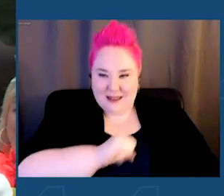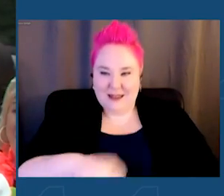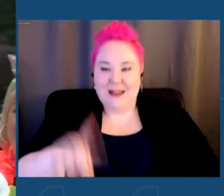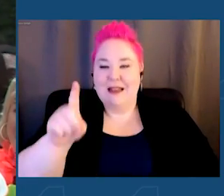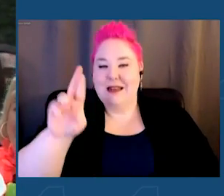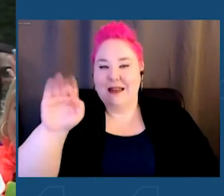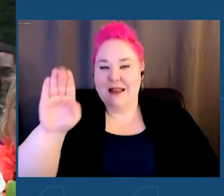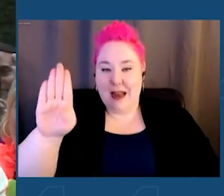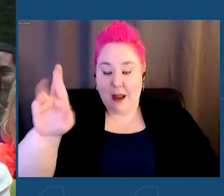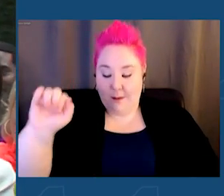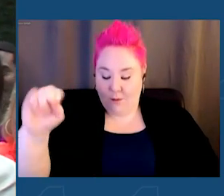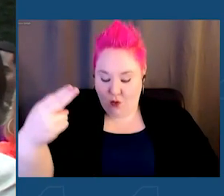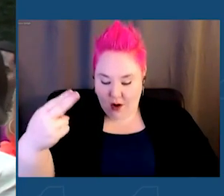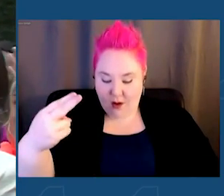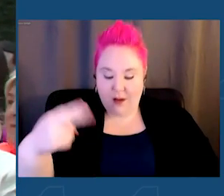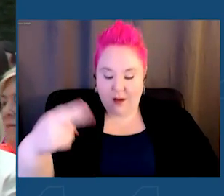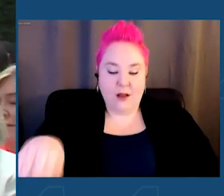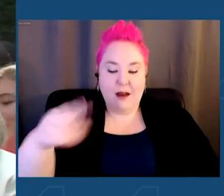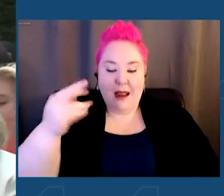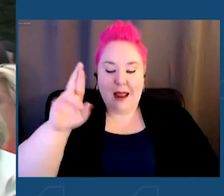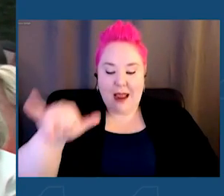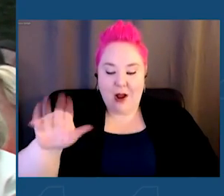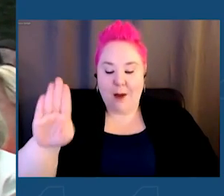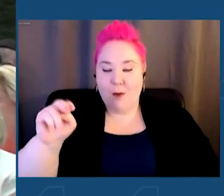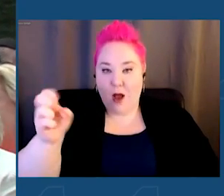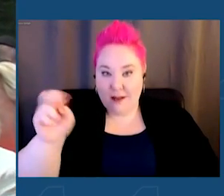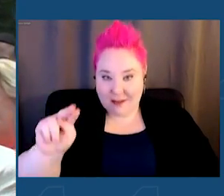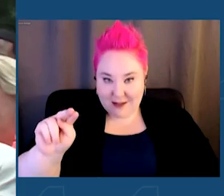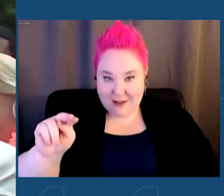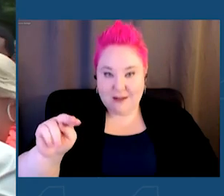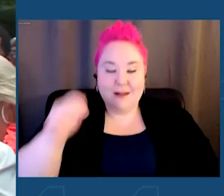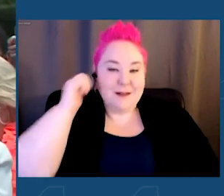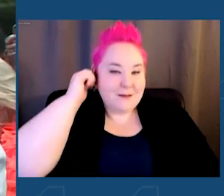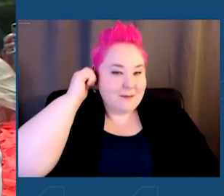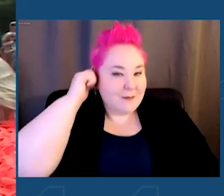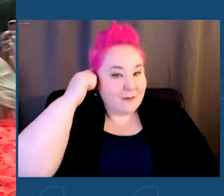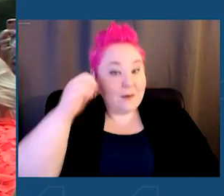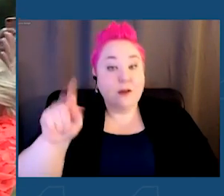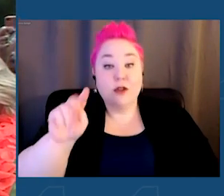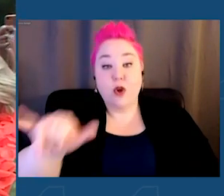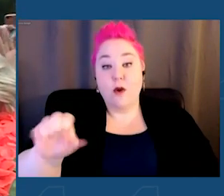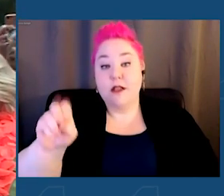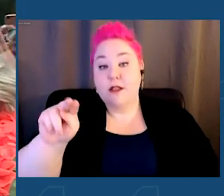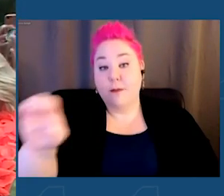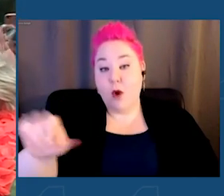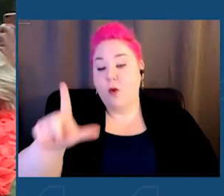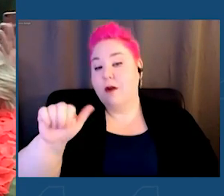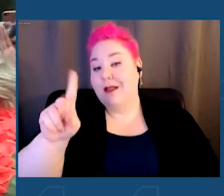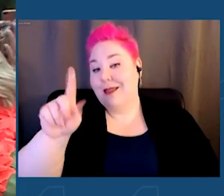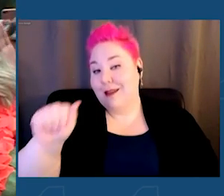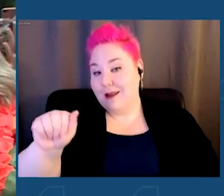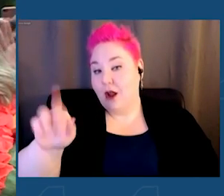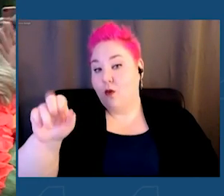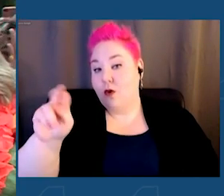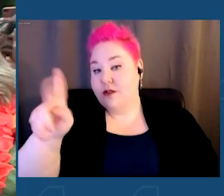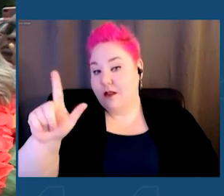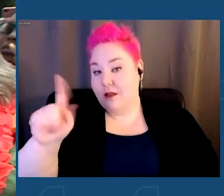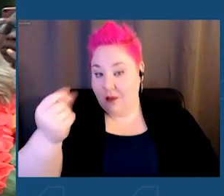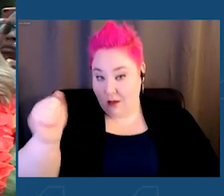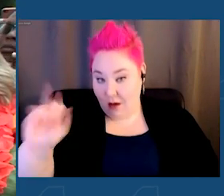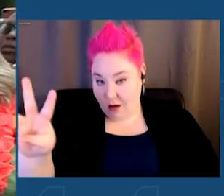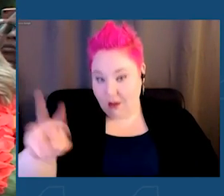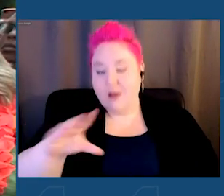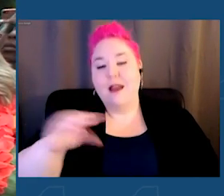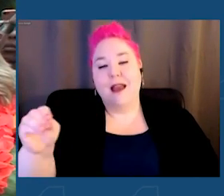Glick, Assembly member, Harry Bronson has joined us, and Tony Simone, Linda Rosenthal, and as well as also